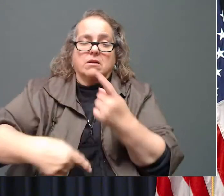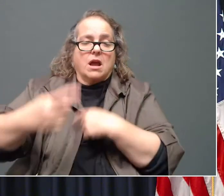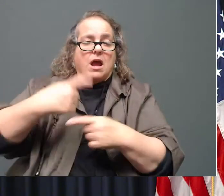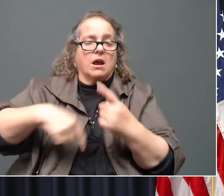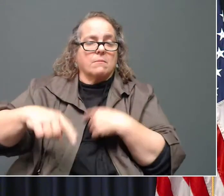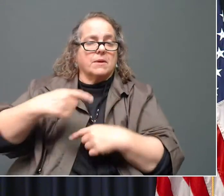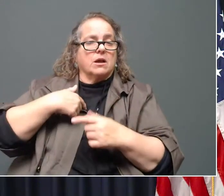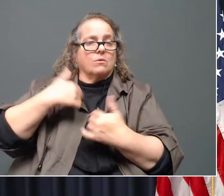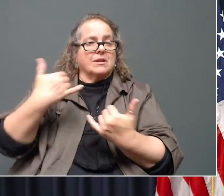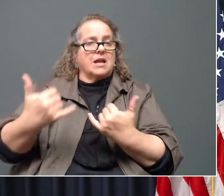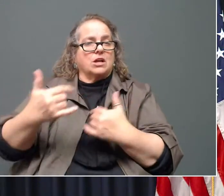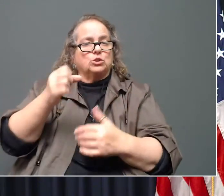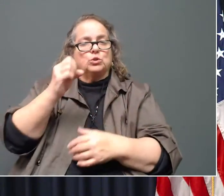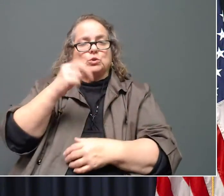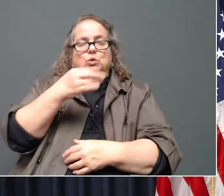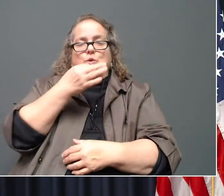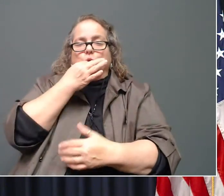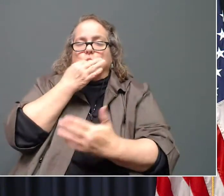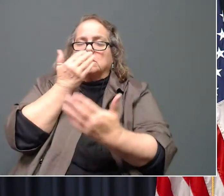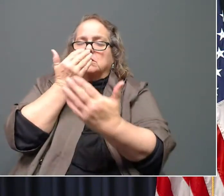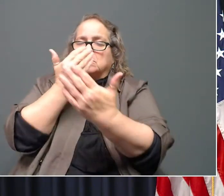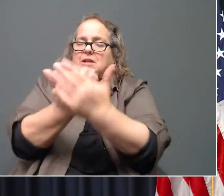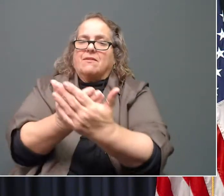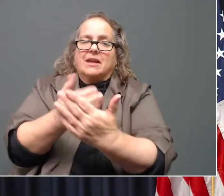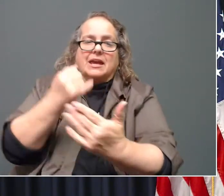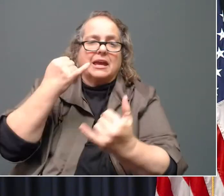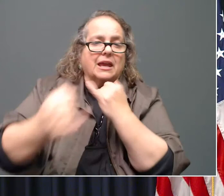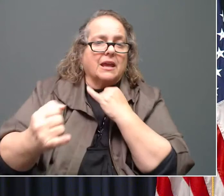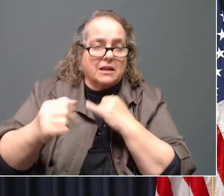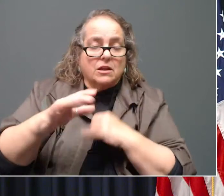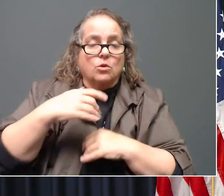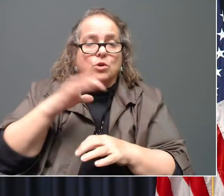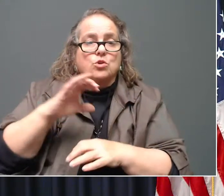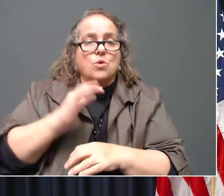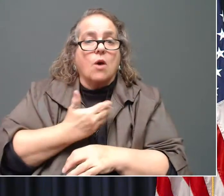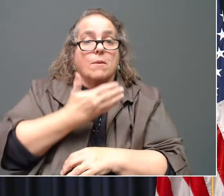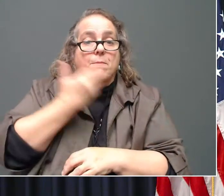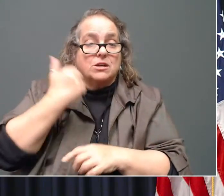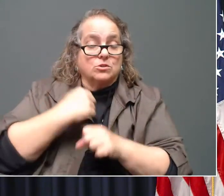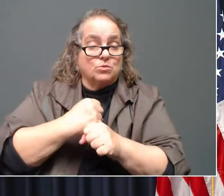many people. So let's do our best to make sure we're protecting one another,